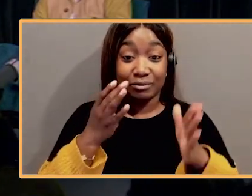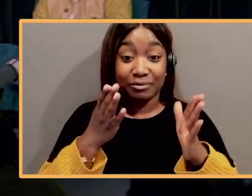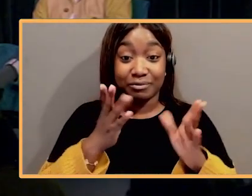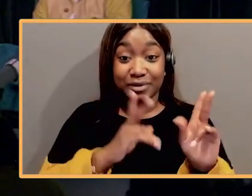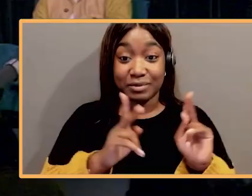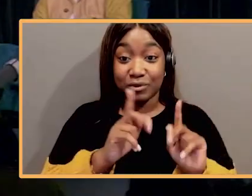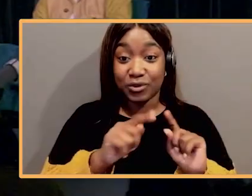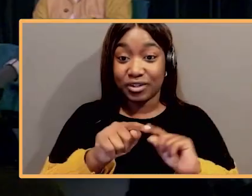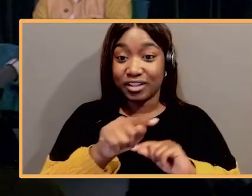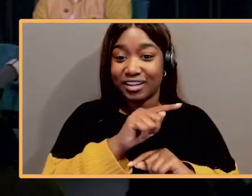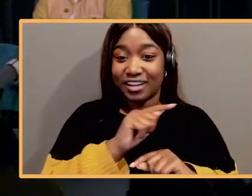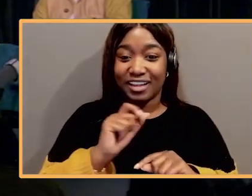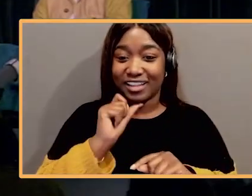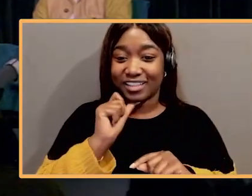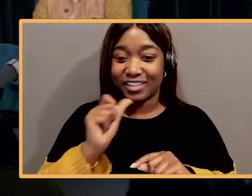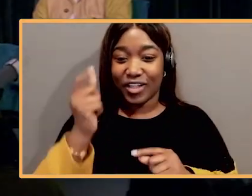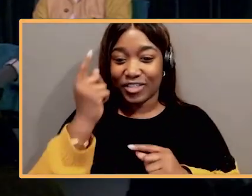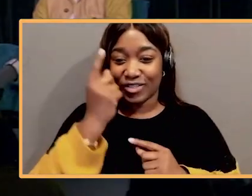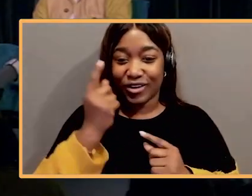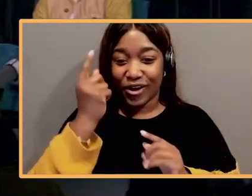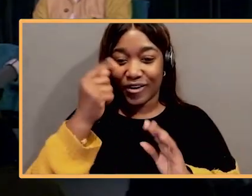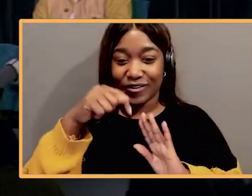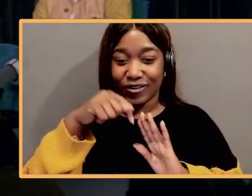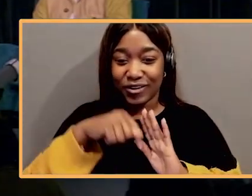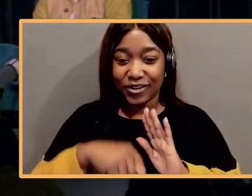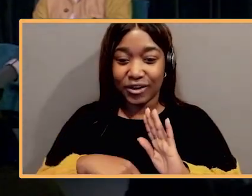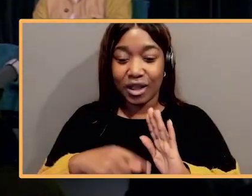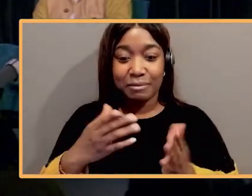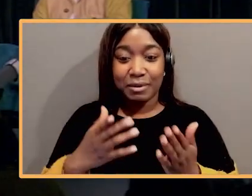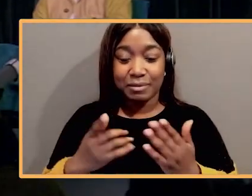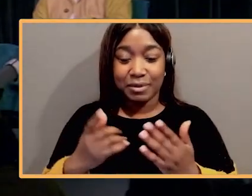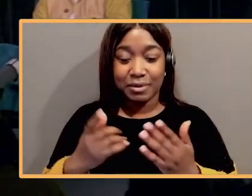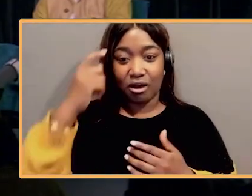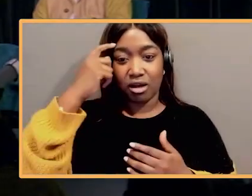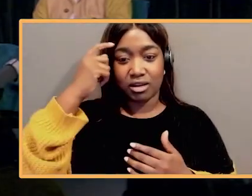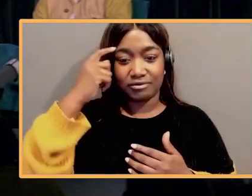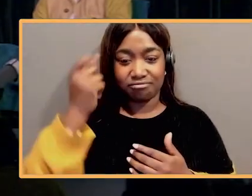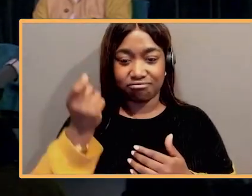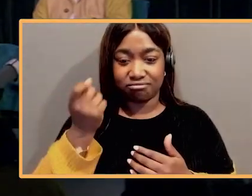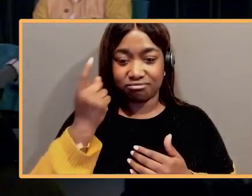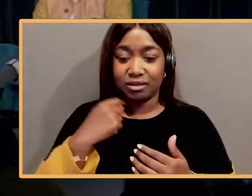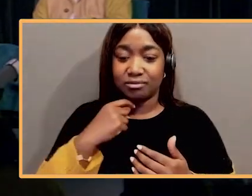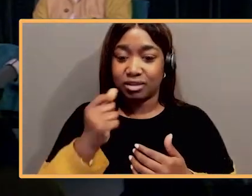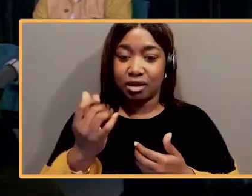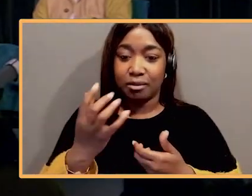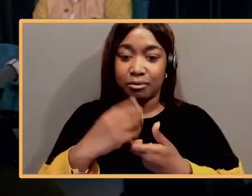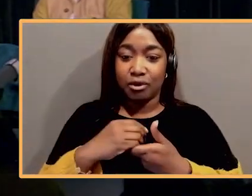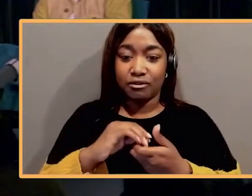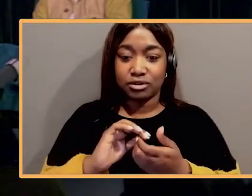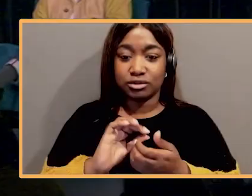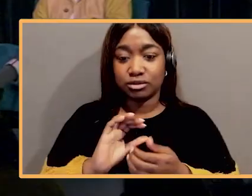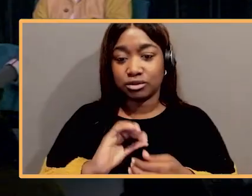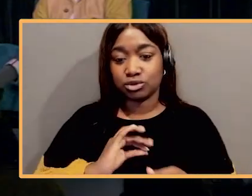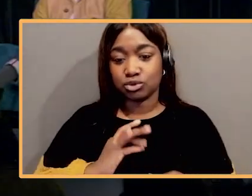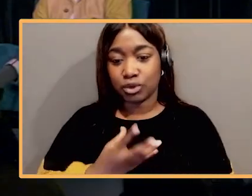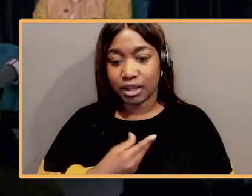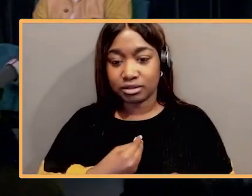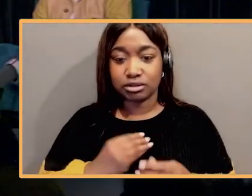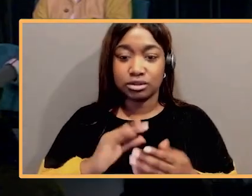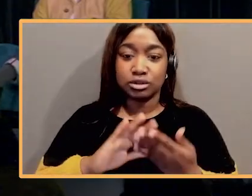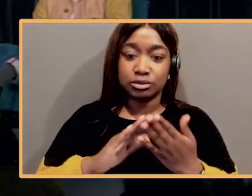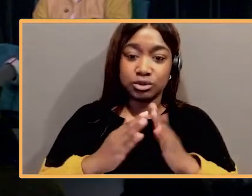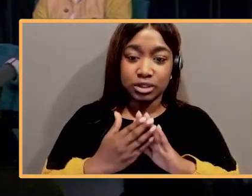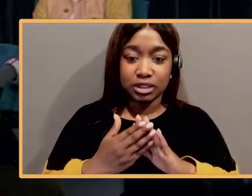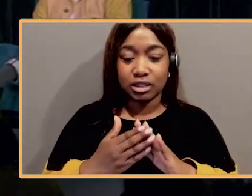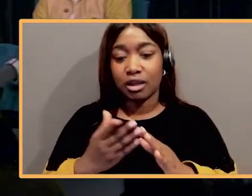like cognitively understand, like I may not be part of the trans community, or I may not be a person of color, or I may not be Black, but I am